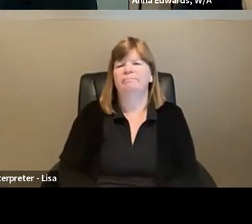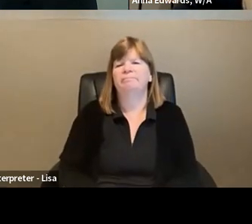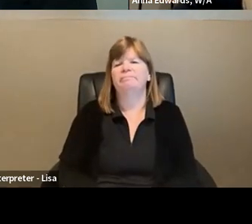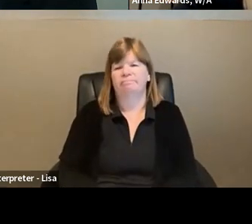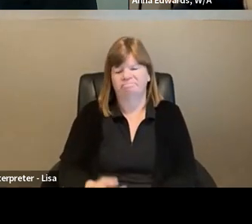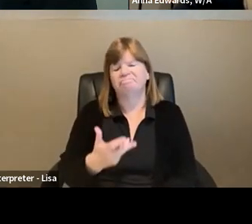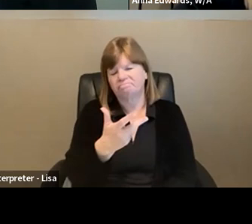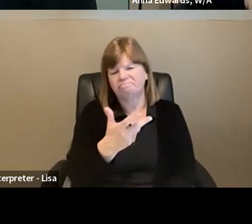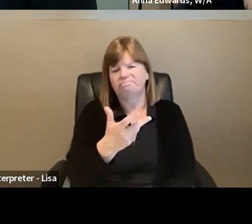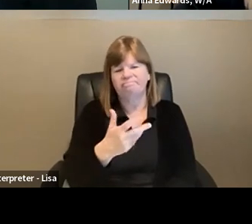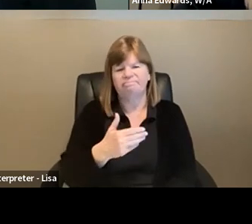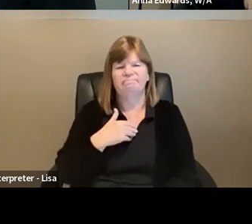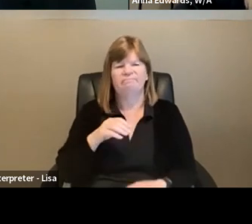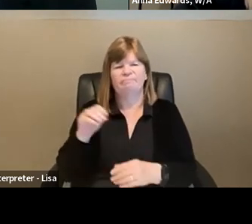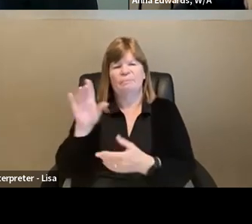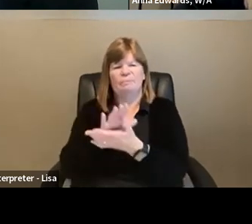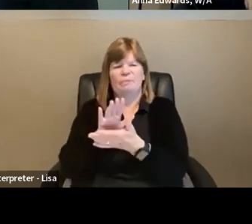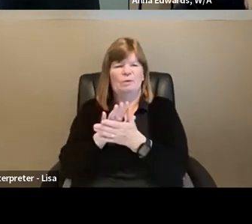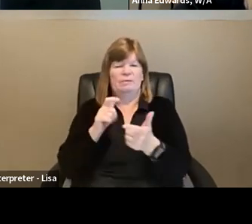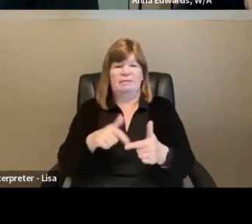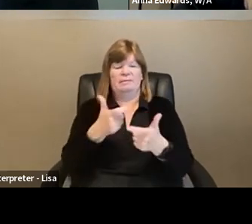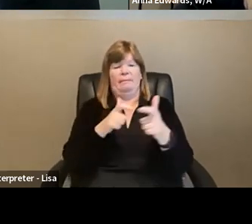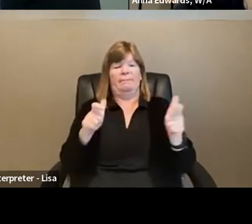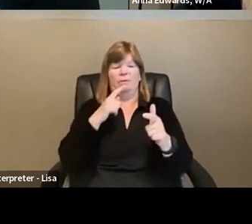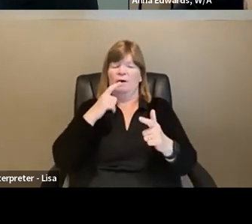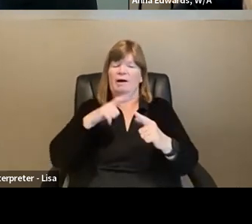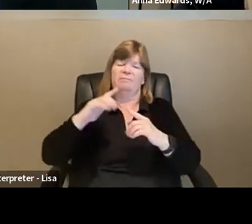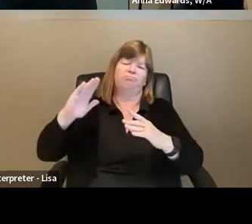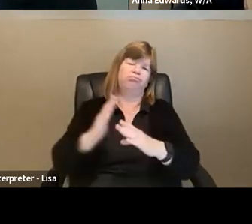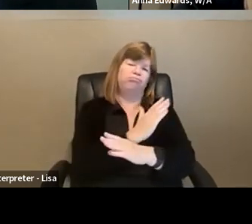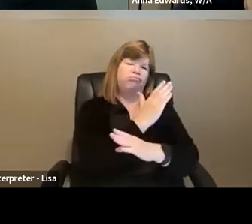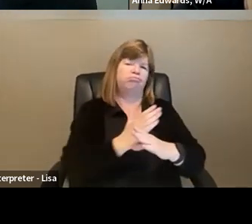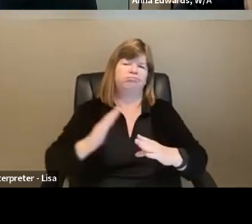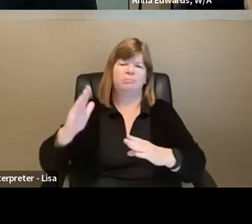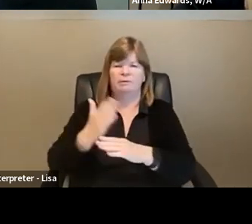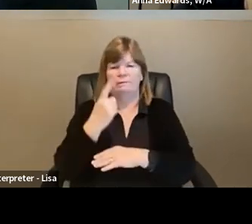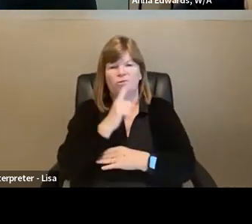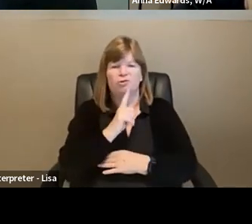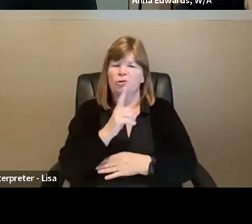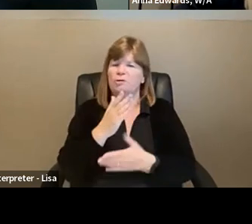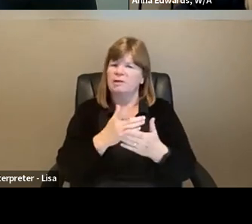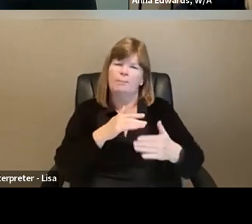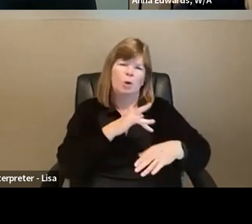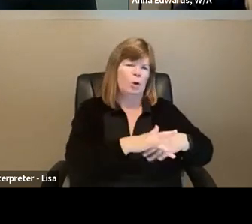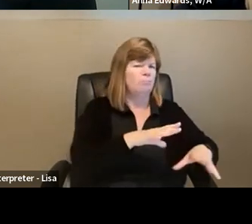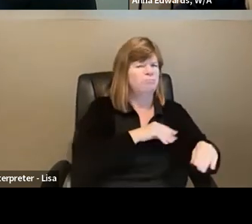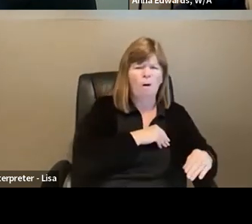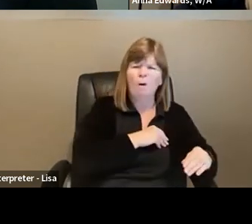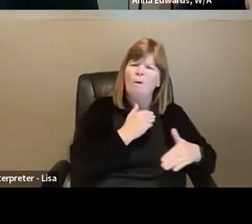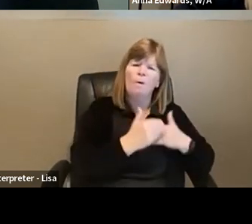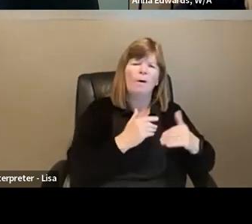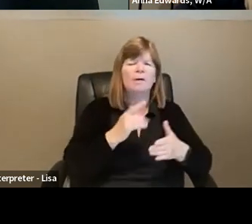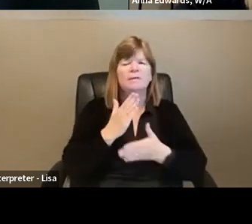with this size, I think you're going to find a spectrum of people. I think we do have definitely some early adopters, and then we have some people that are slower